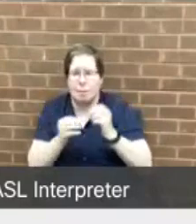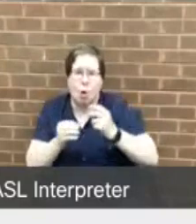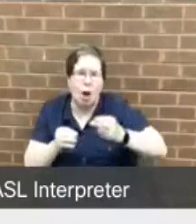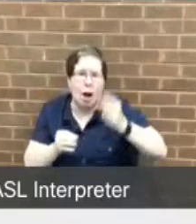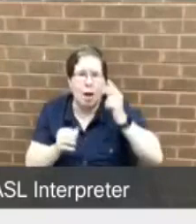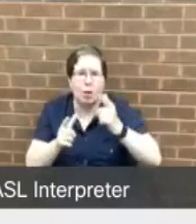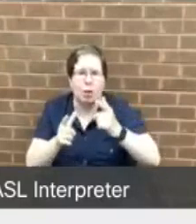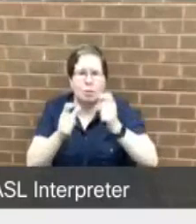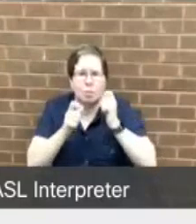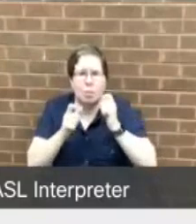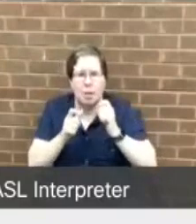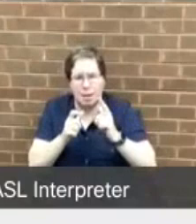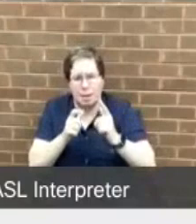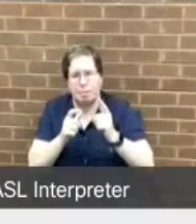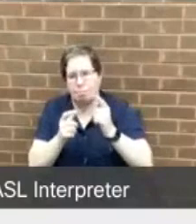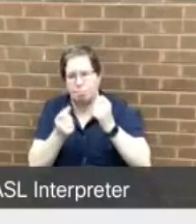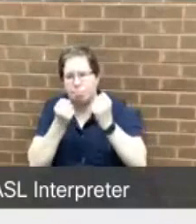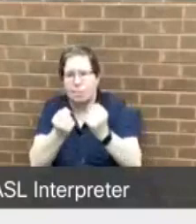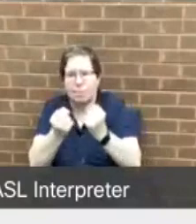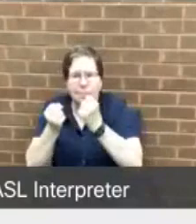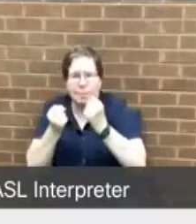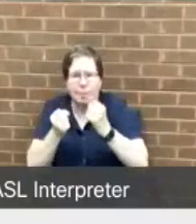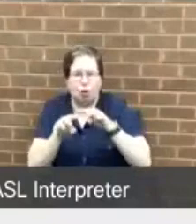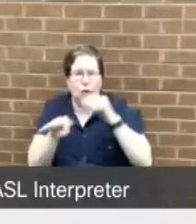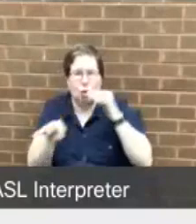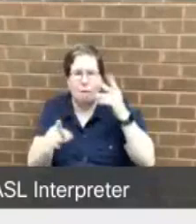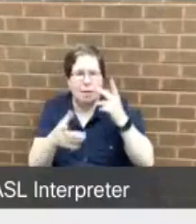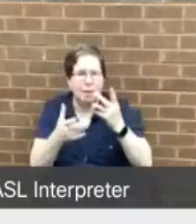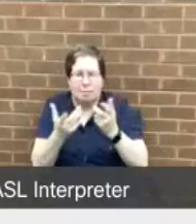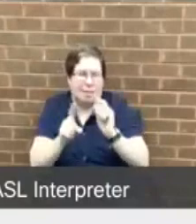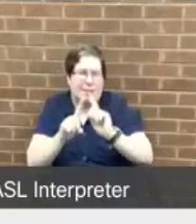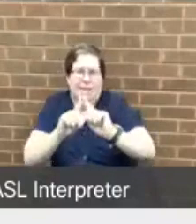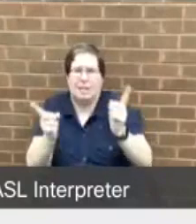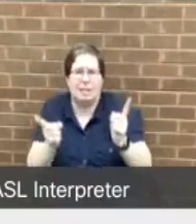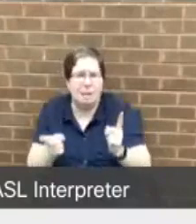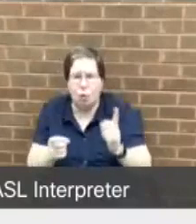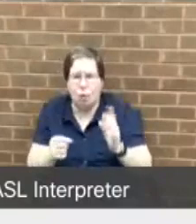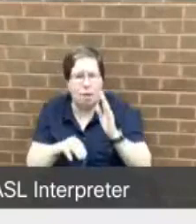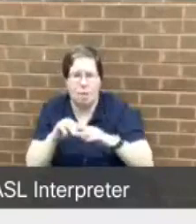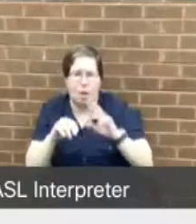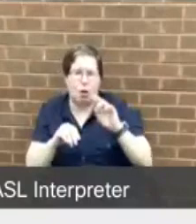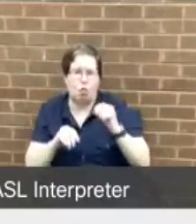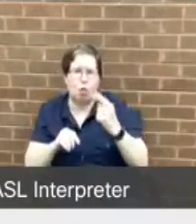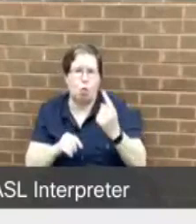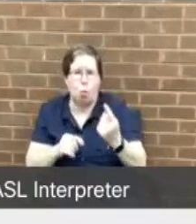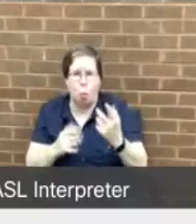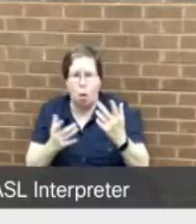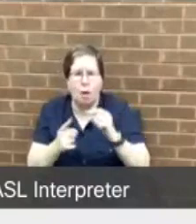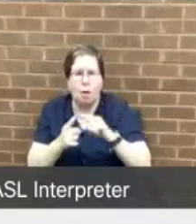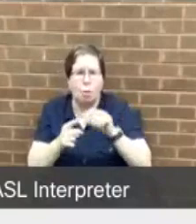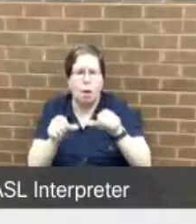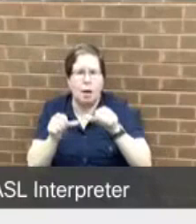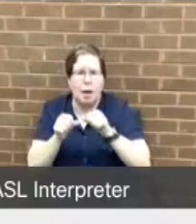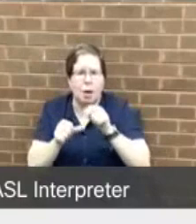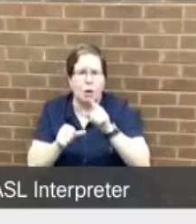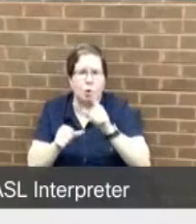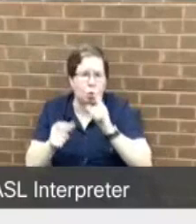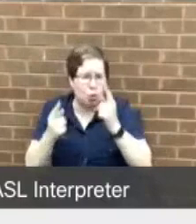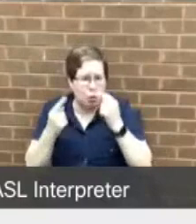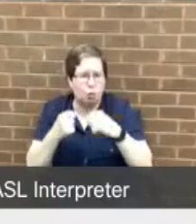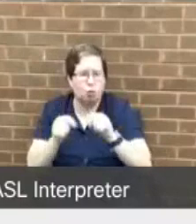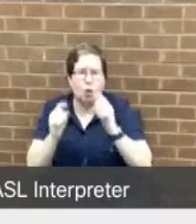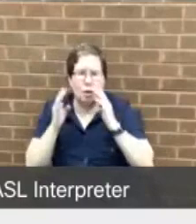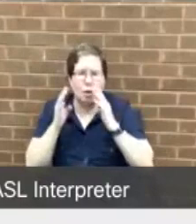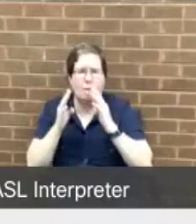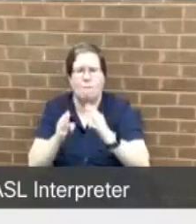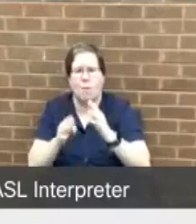higher speed commuter traffic on the interstate system, that's very different than trying to do that on Route 1 in an area that you're really trying to